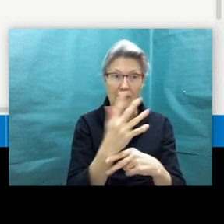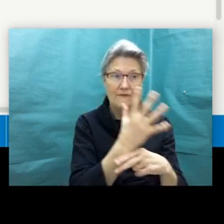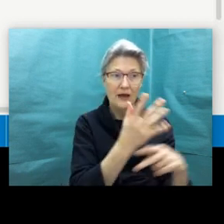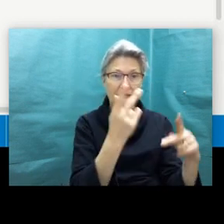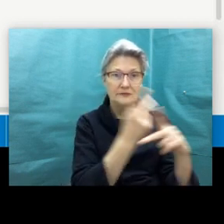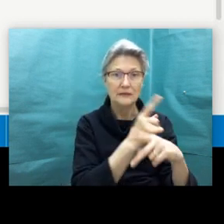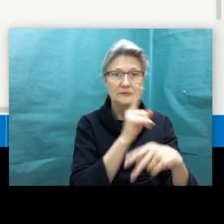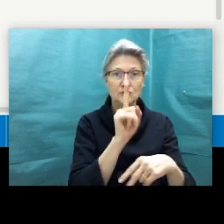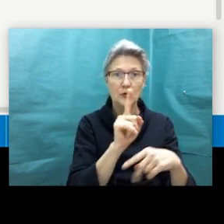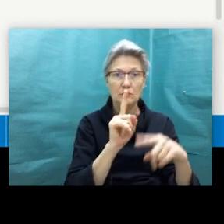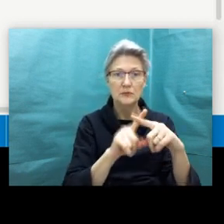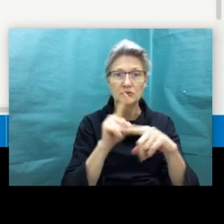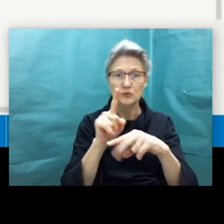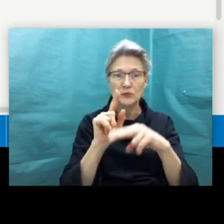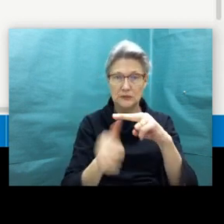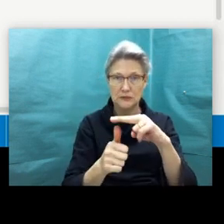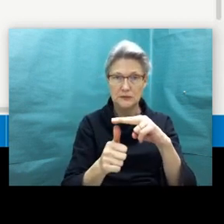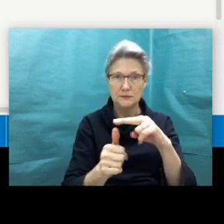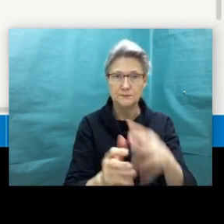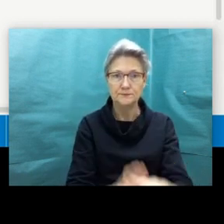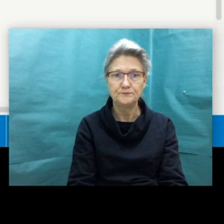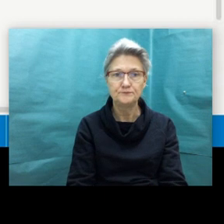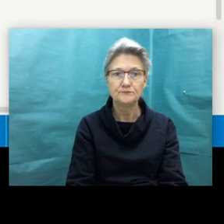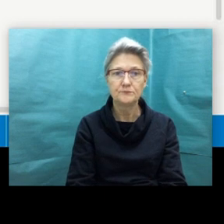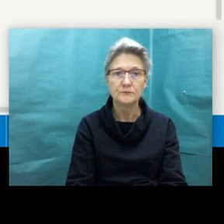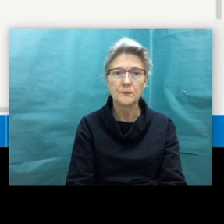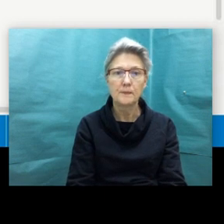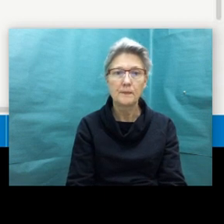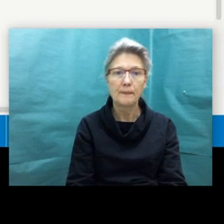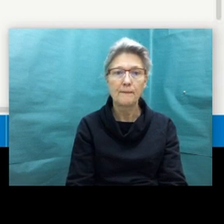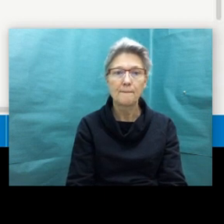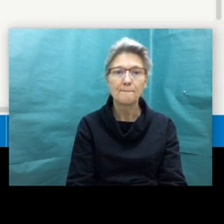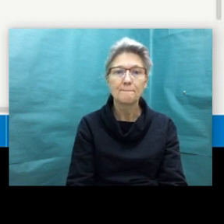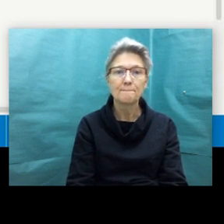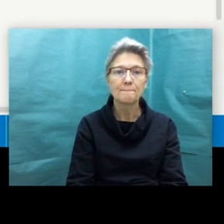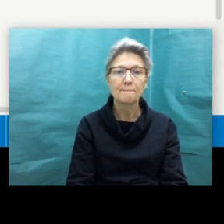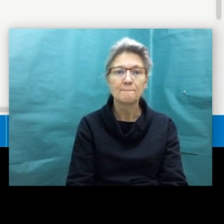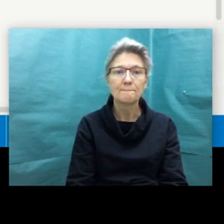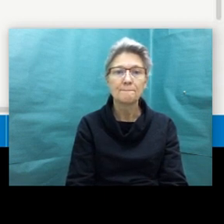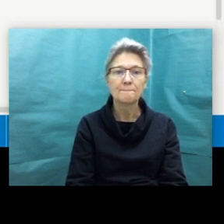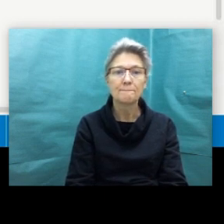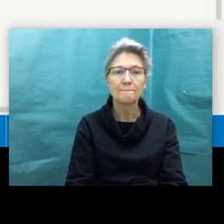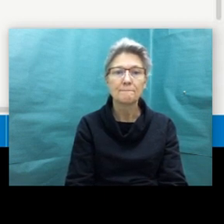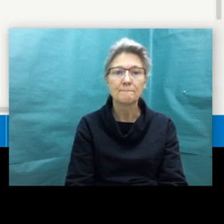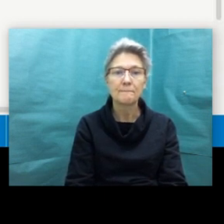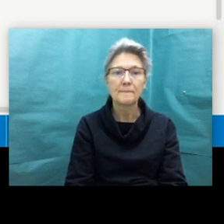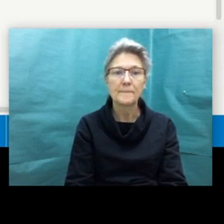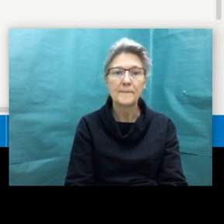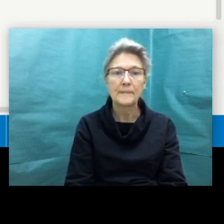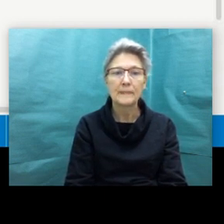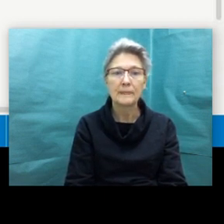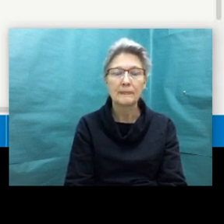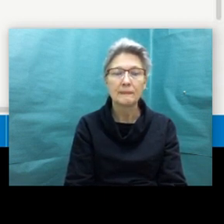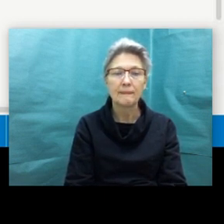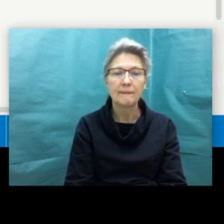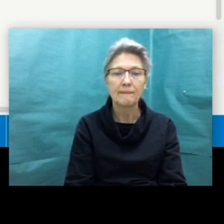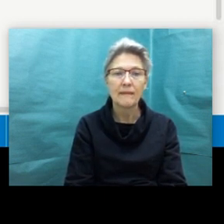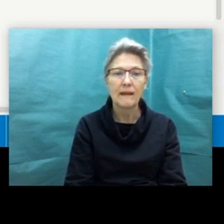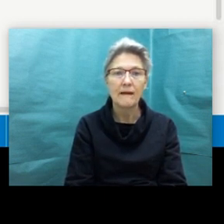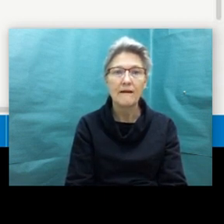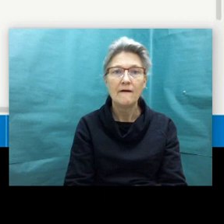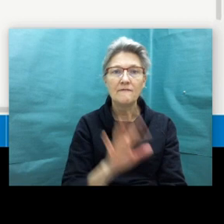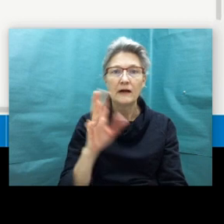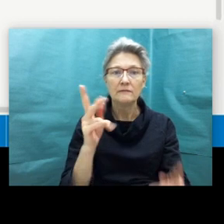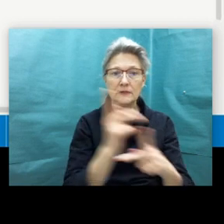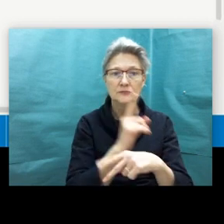1 plus 1/10, right? Breaking them apart, multiplying them each by 5. So it would look like this, 5